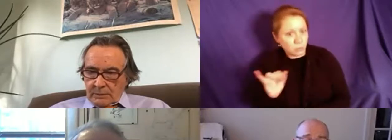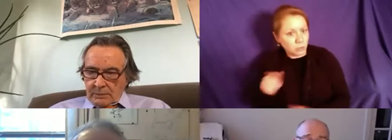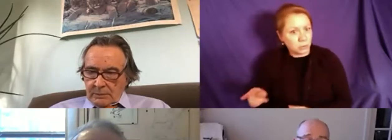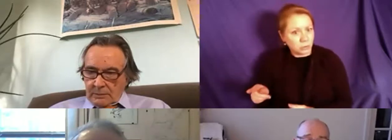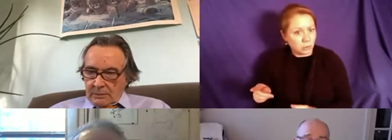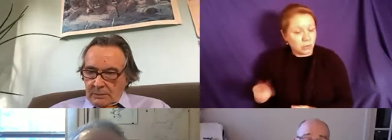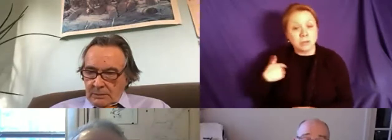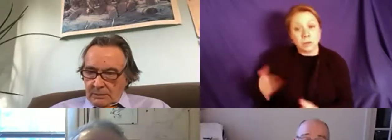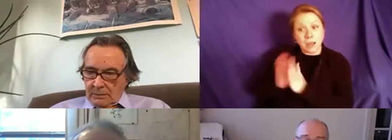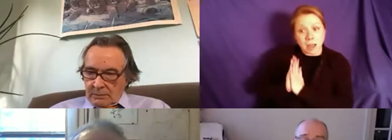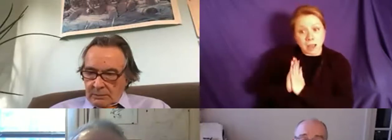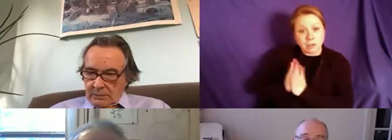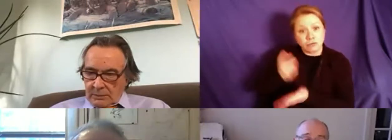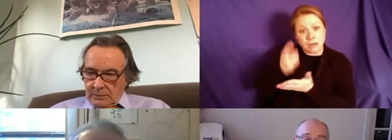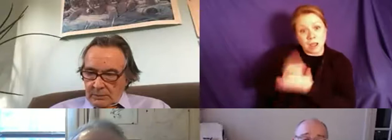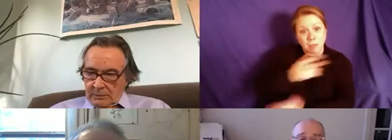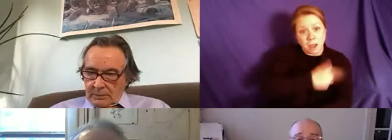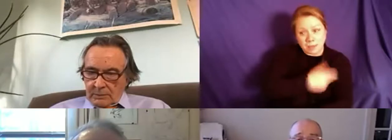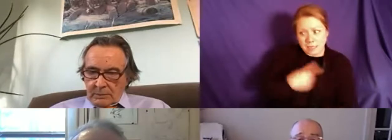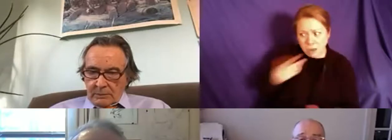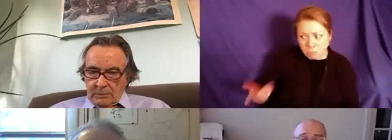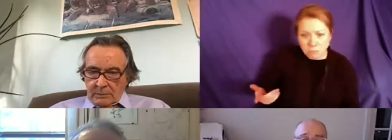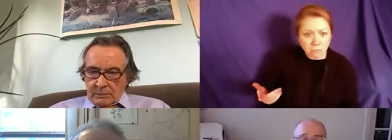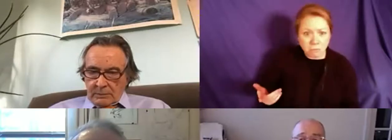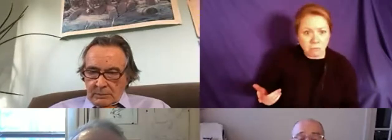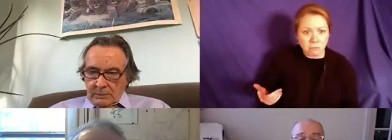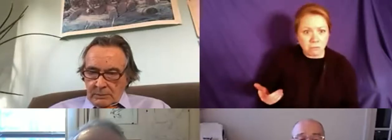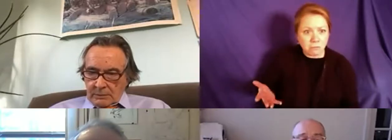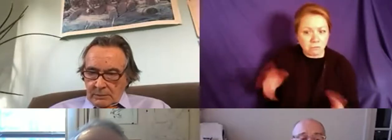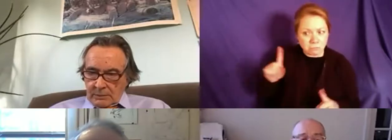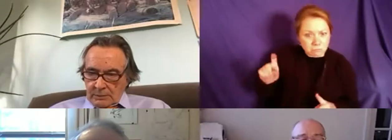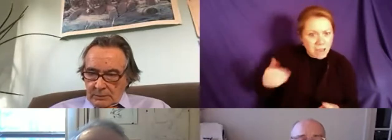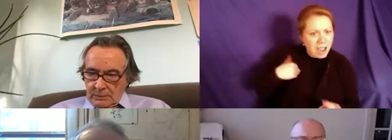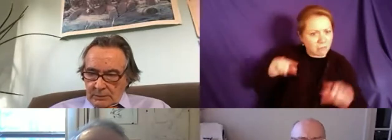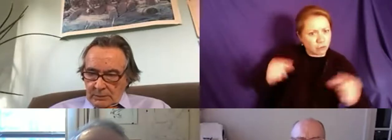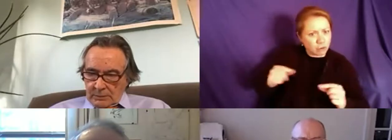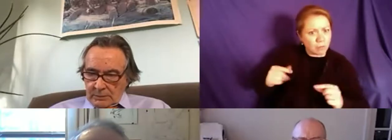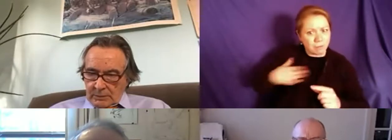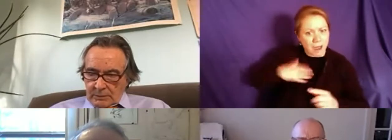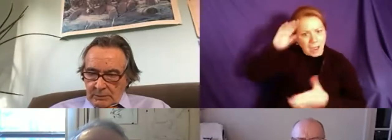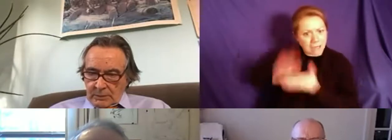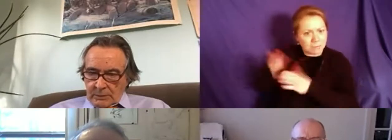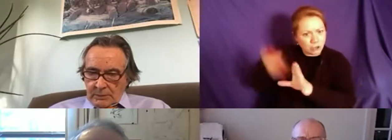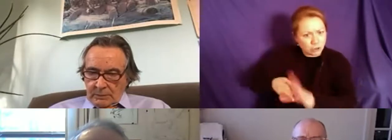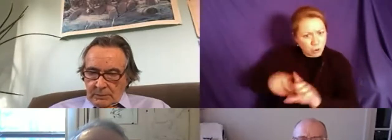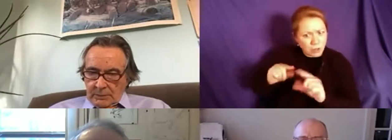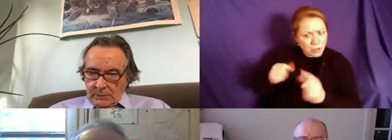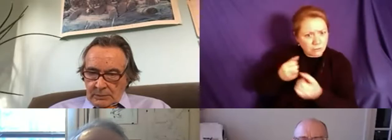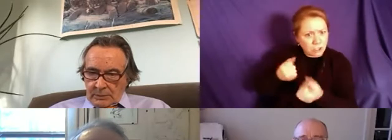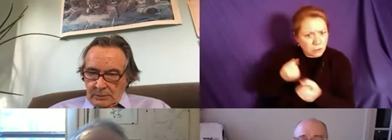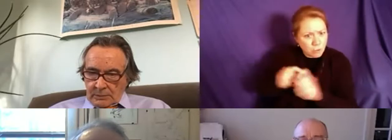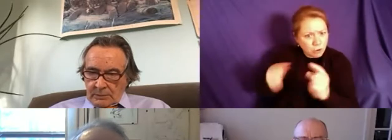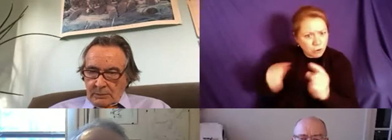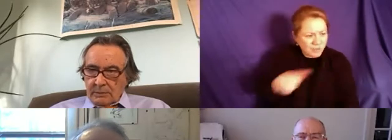I asked at the rehab hospital, well, is there anyone, and is there a group that my husband would go to? They said, for what? And I